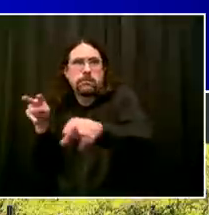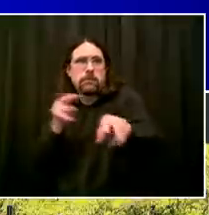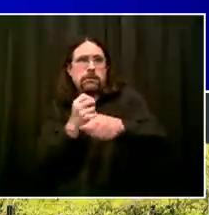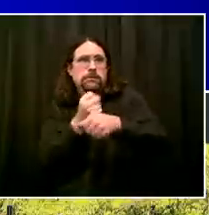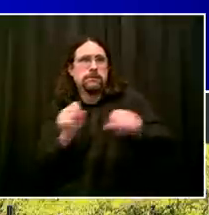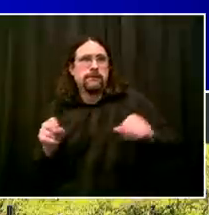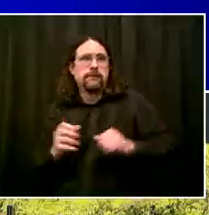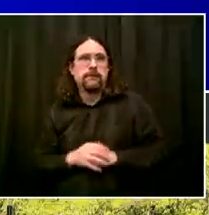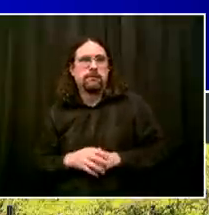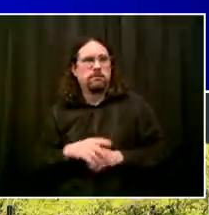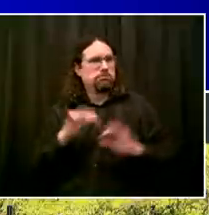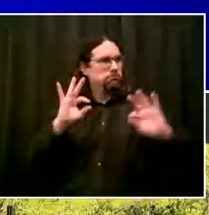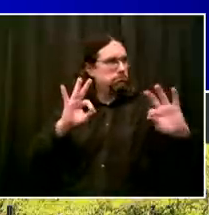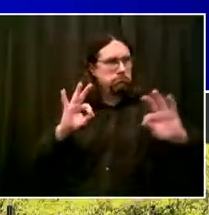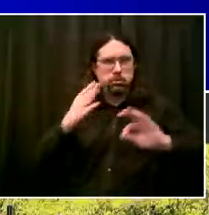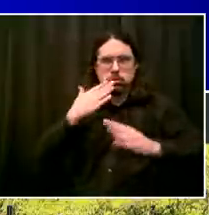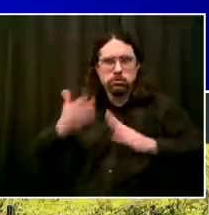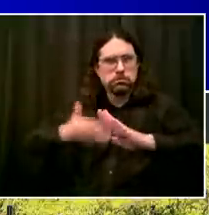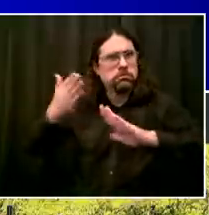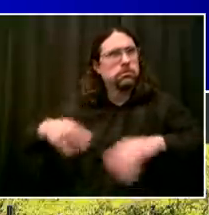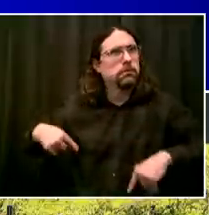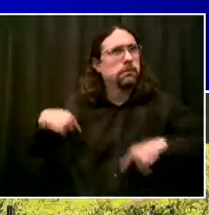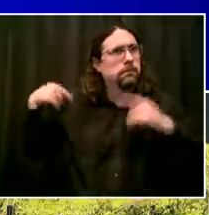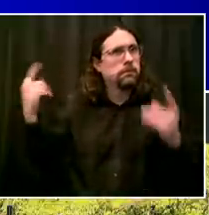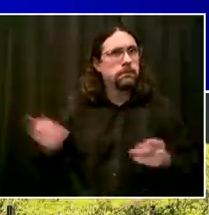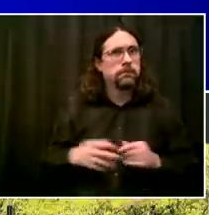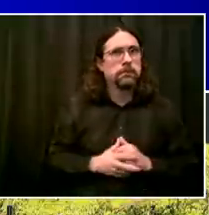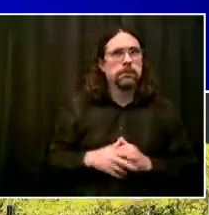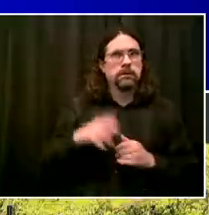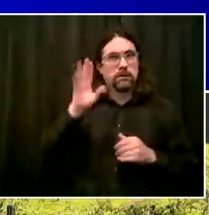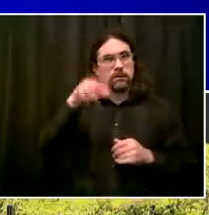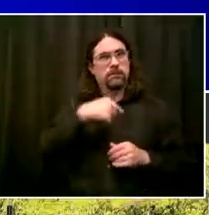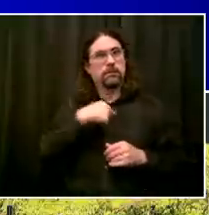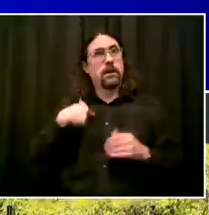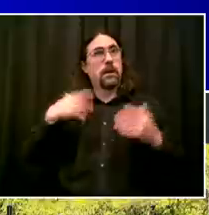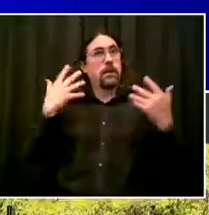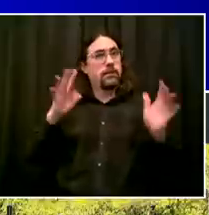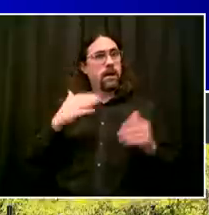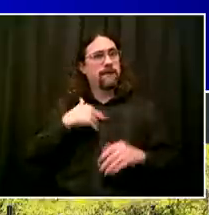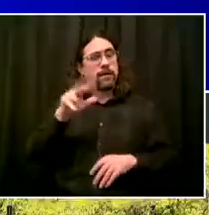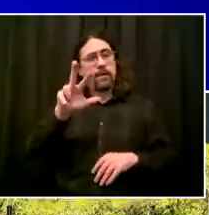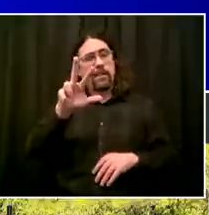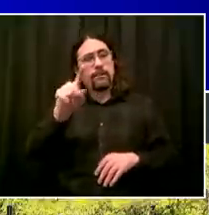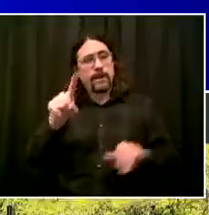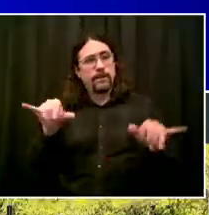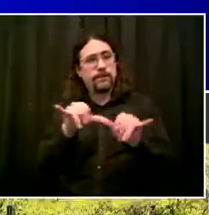far, there are over 31 miles of open streets and bike lanes. Tomorrow, we will